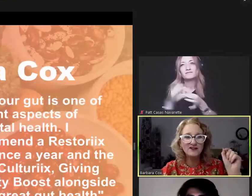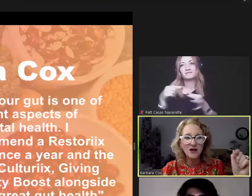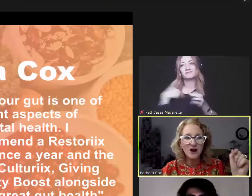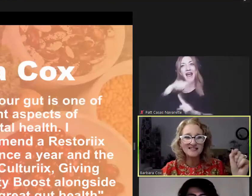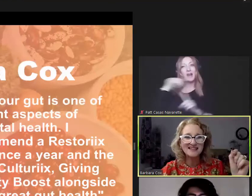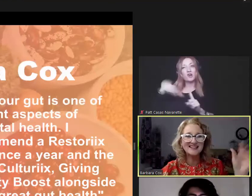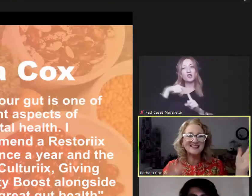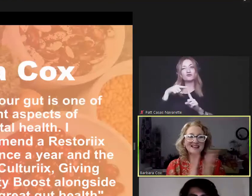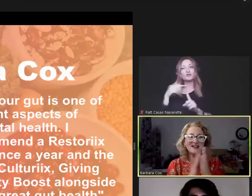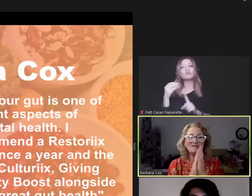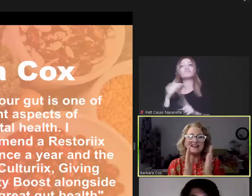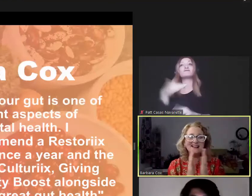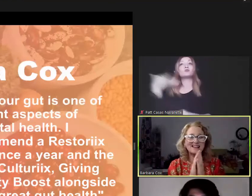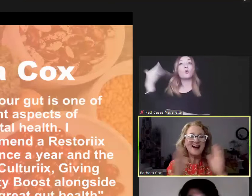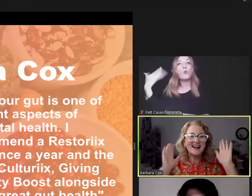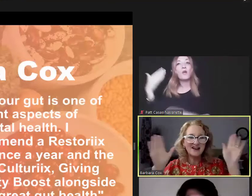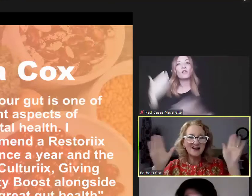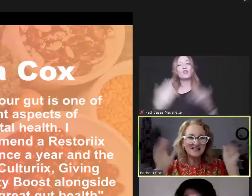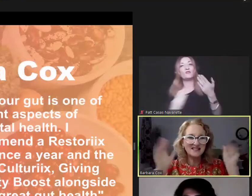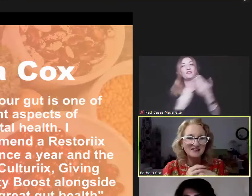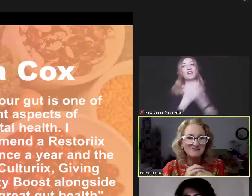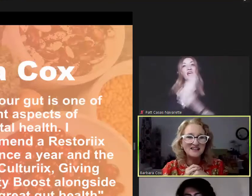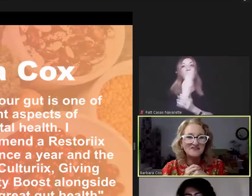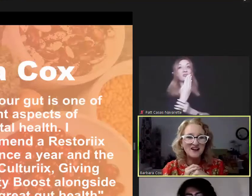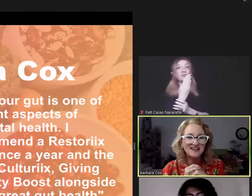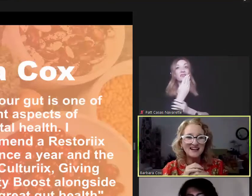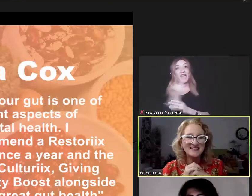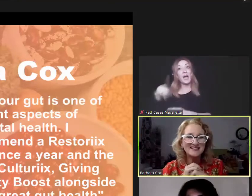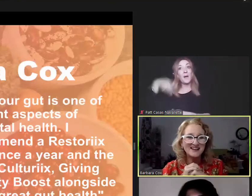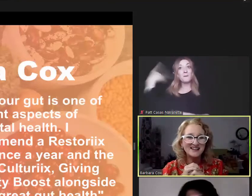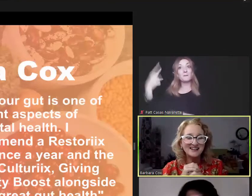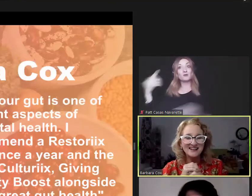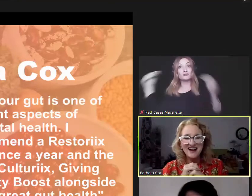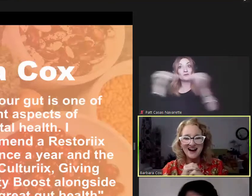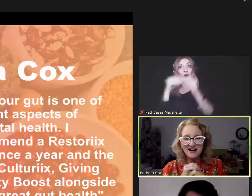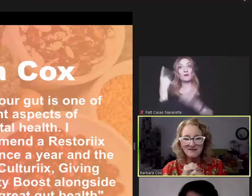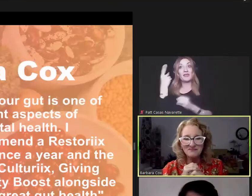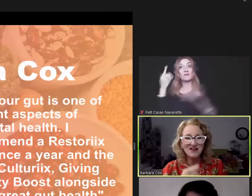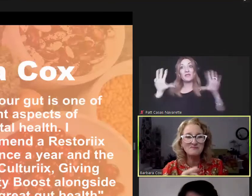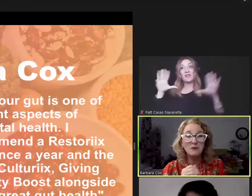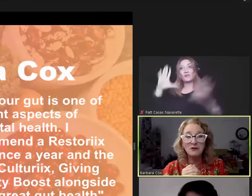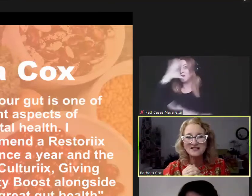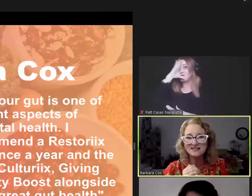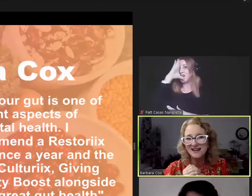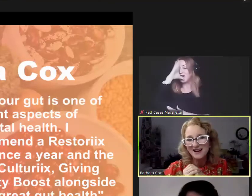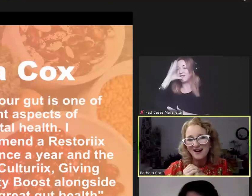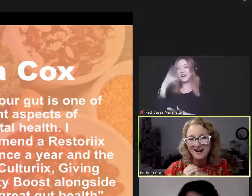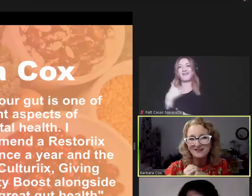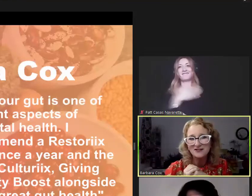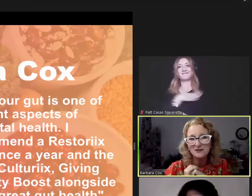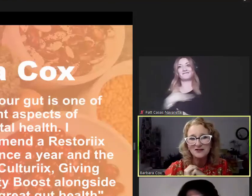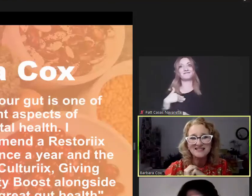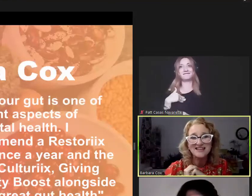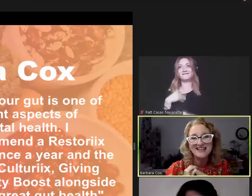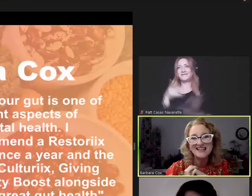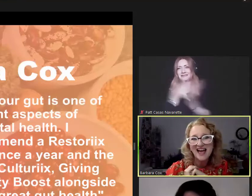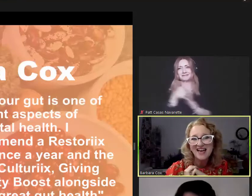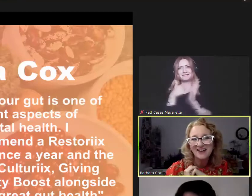February 19th, because I have something really fun and exciting that Boris and I are